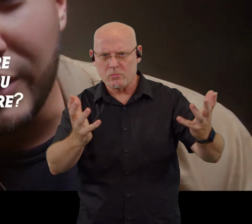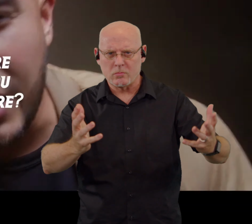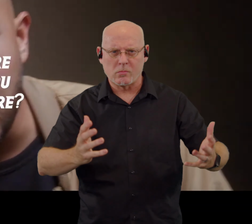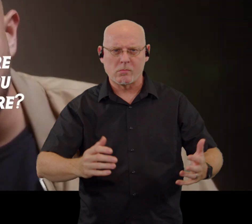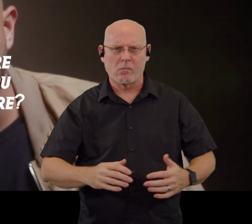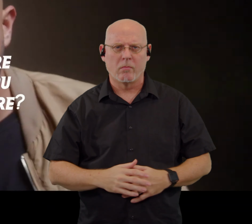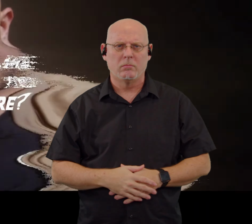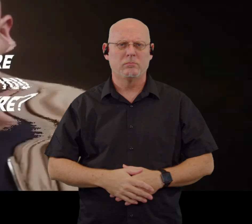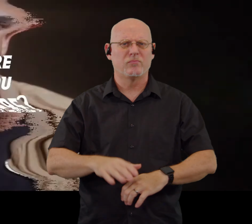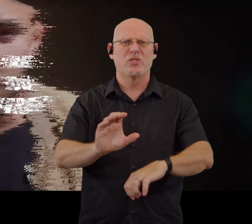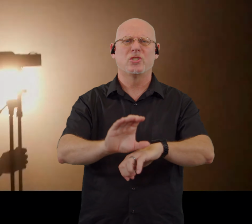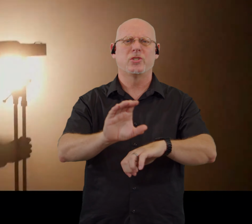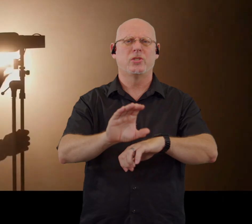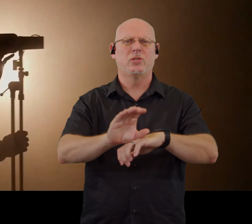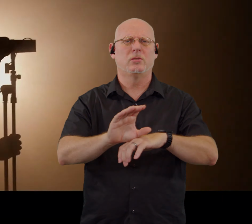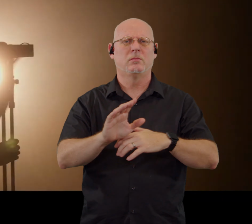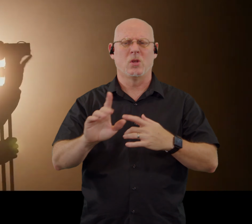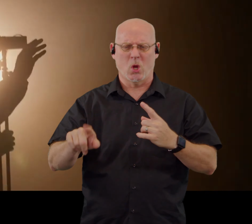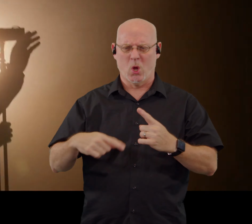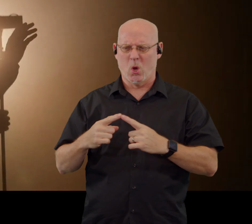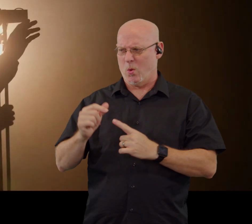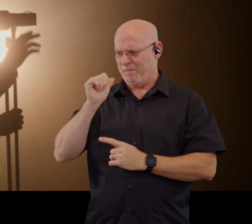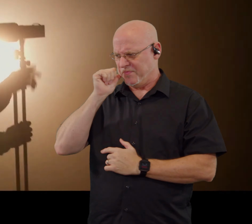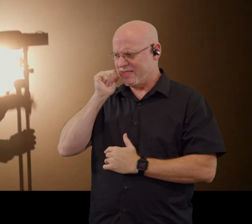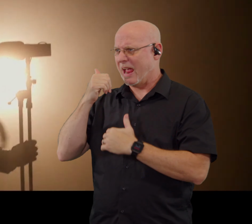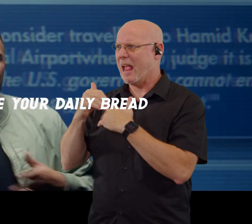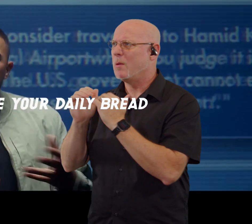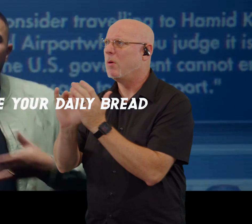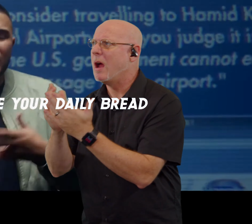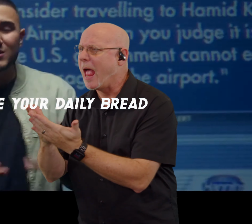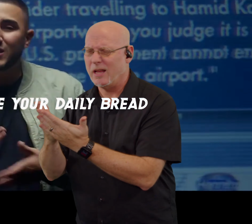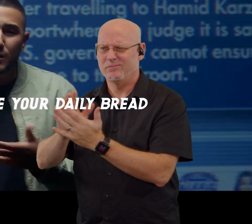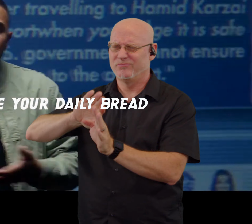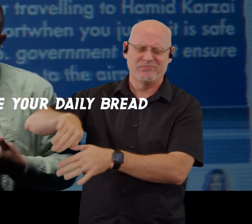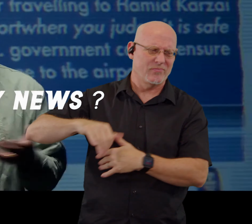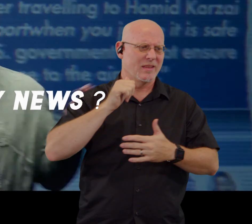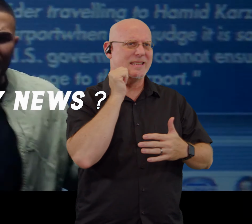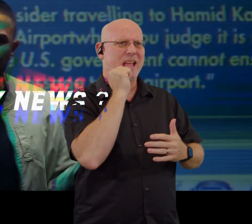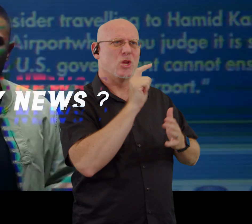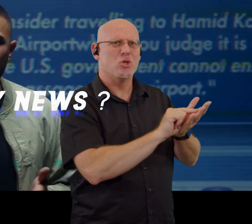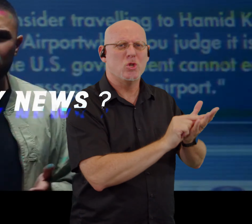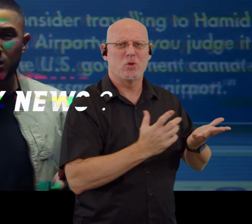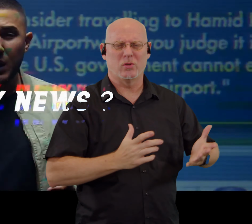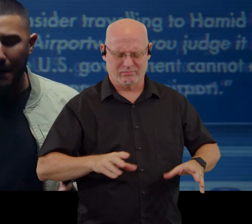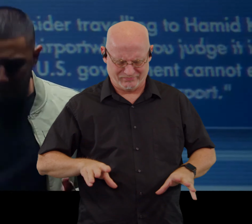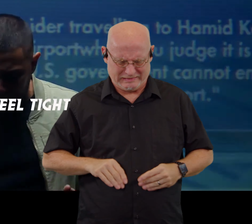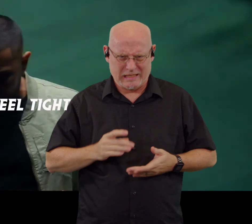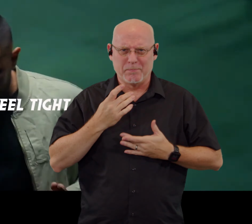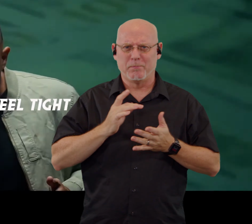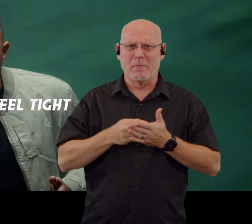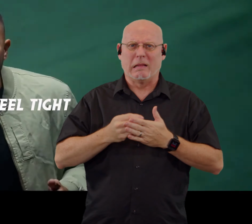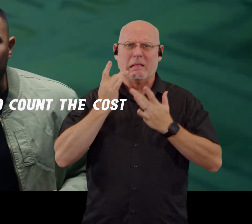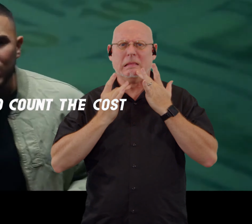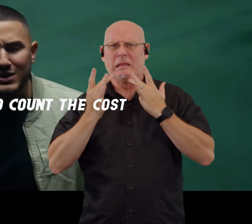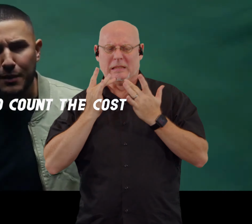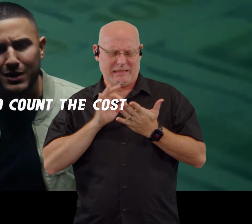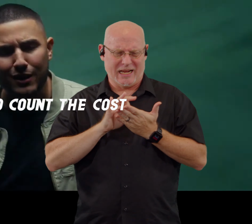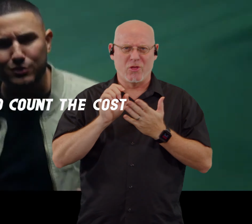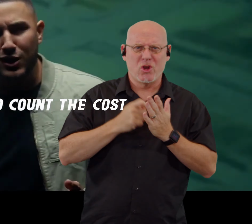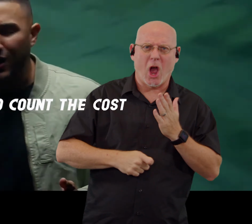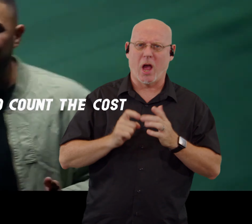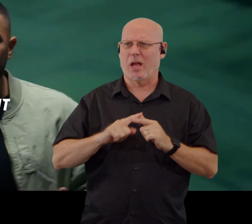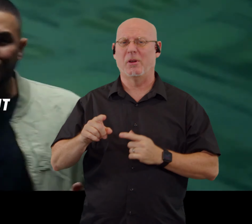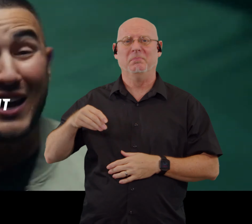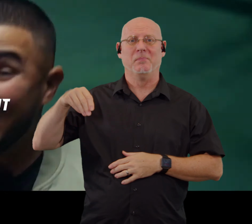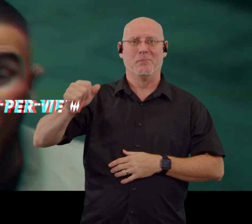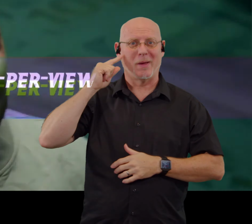Are you there? Dear church, when did you trade your daily bread for daily news? Pockets feel tight when it's time to count